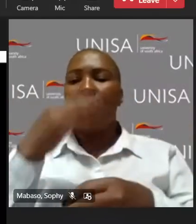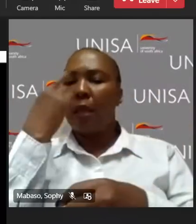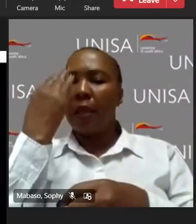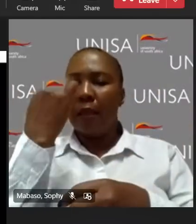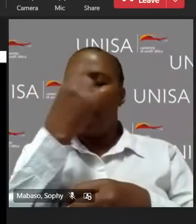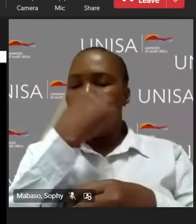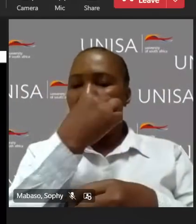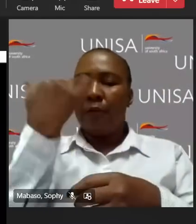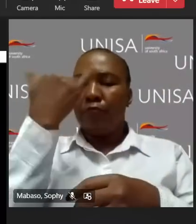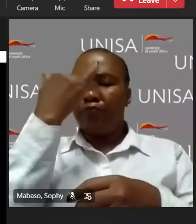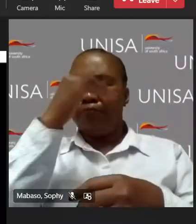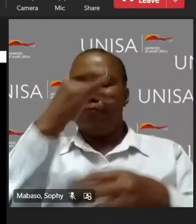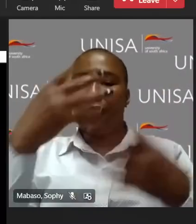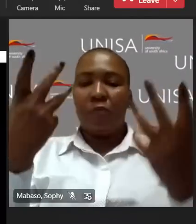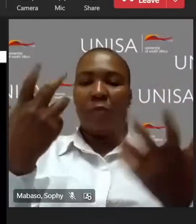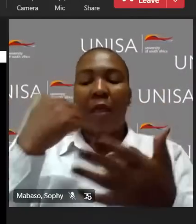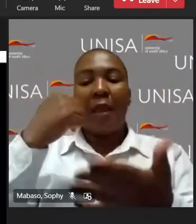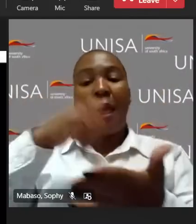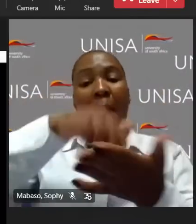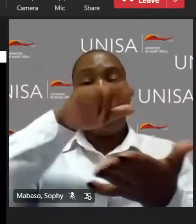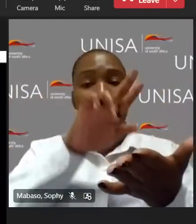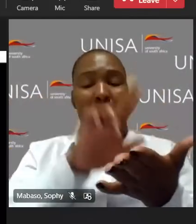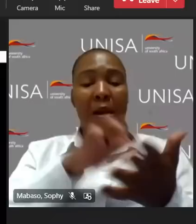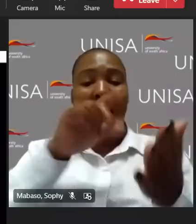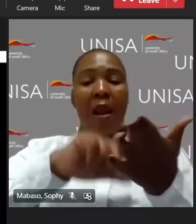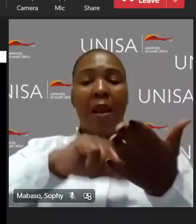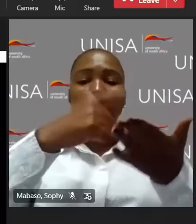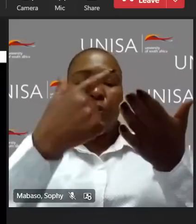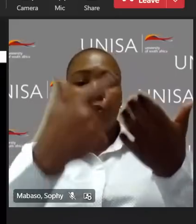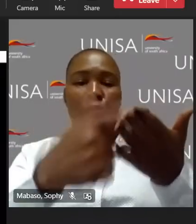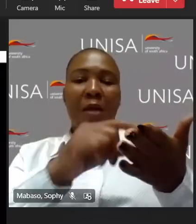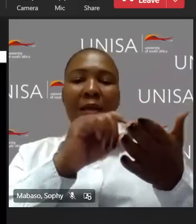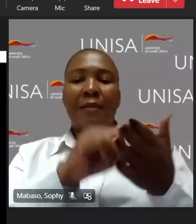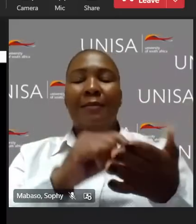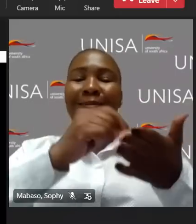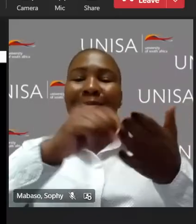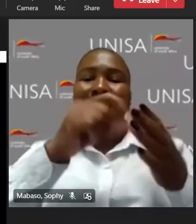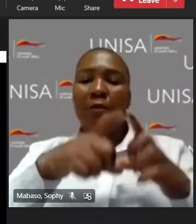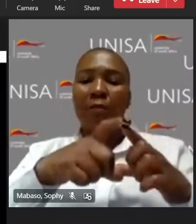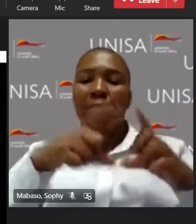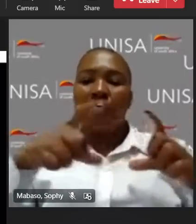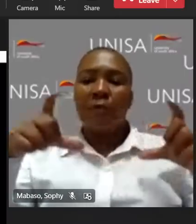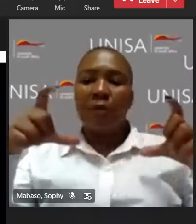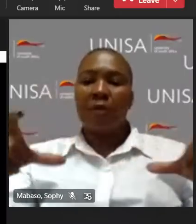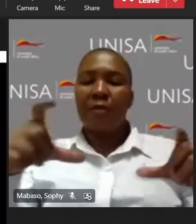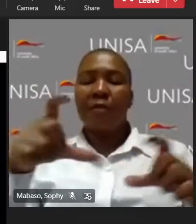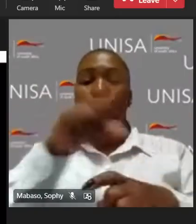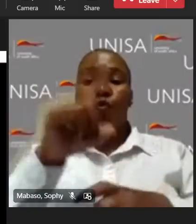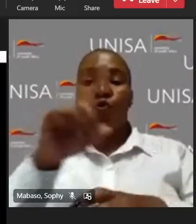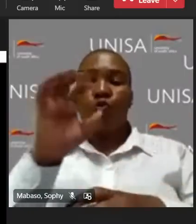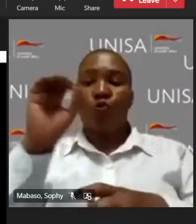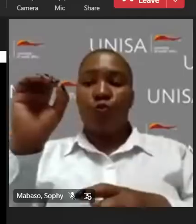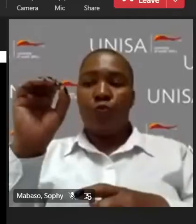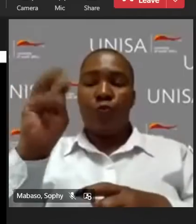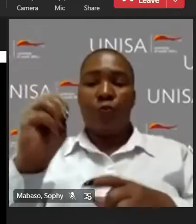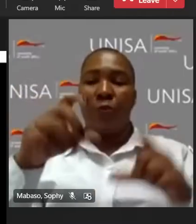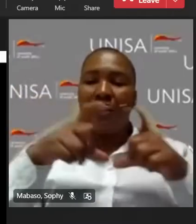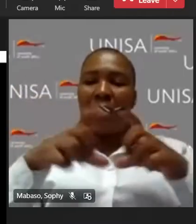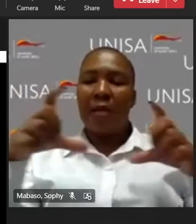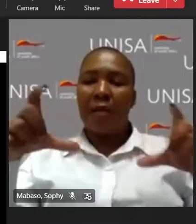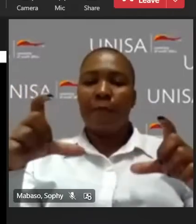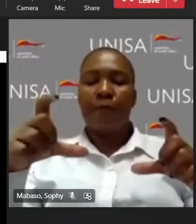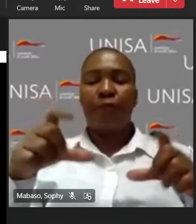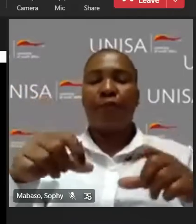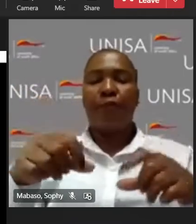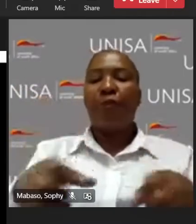can also apply for laptop with text magnification software, which is known as Zoom Text, motorized wheelchairs